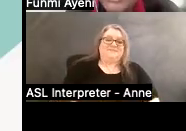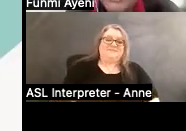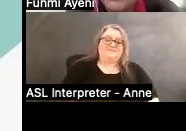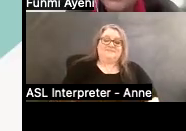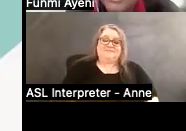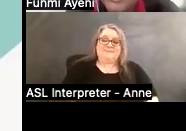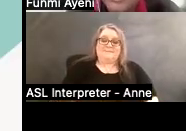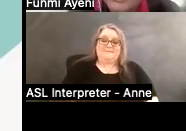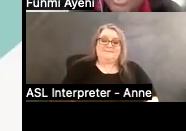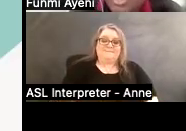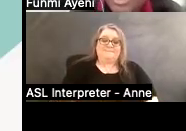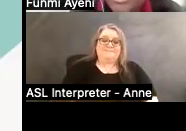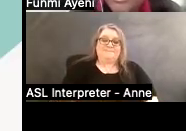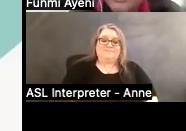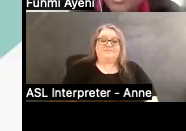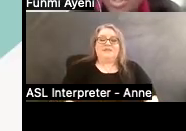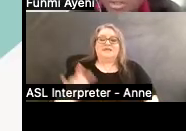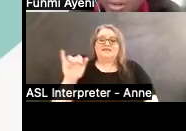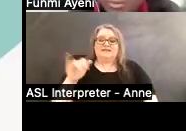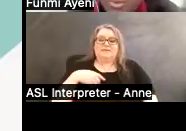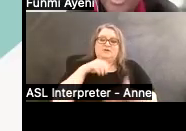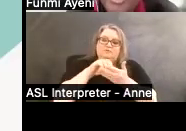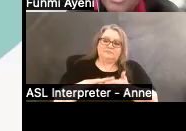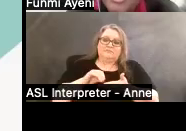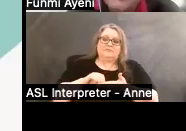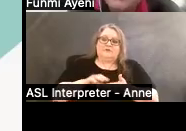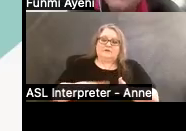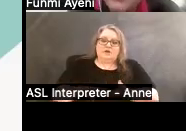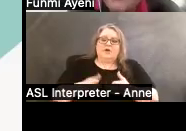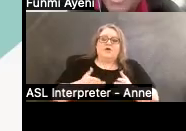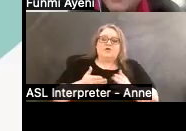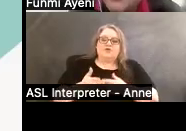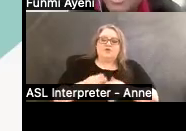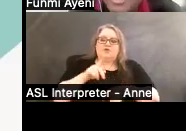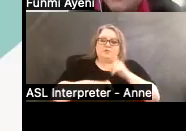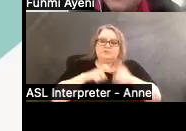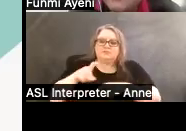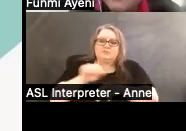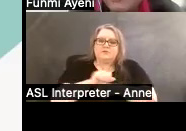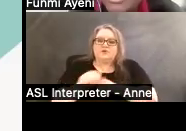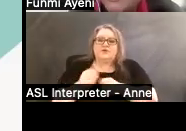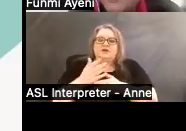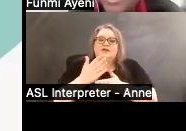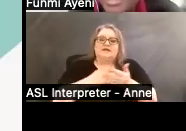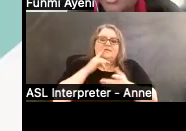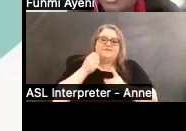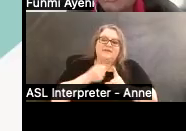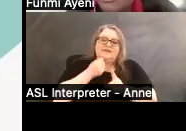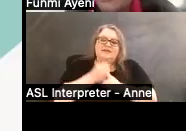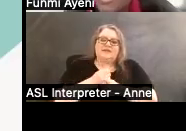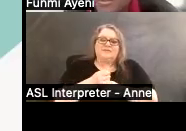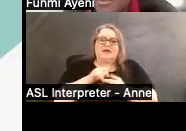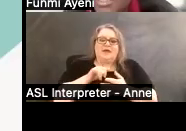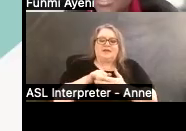Similarly, we looked to document through the qualitative work some of the impacts that receiving